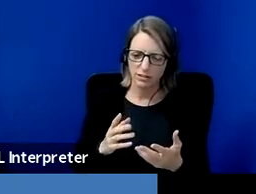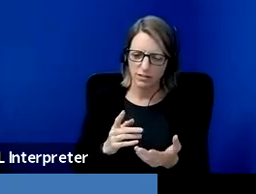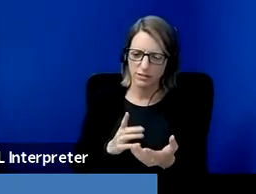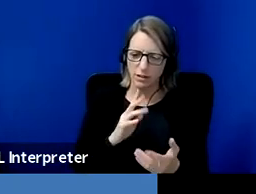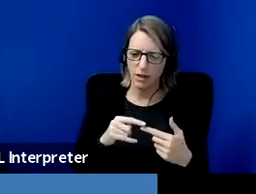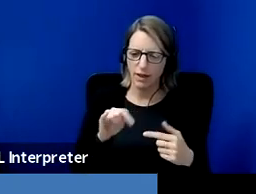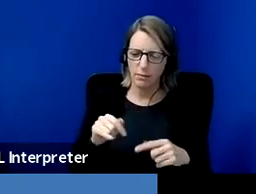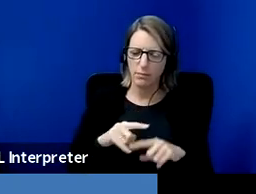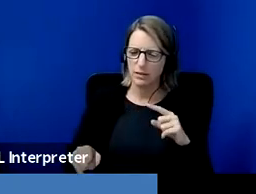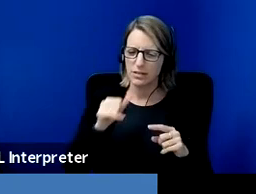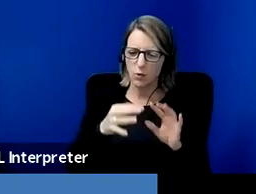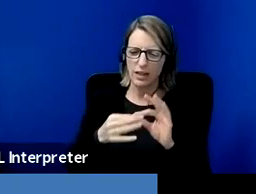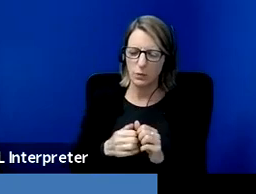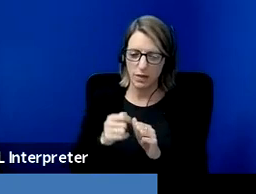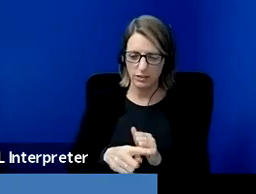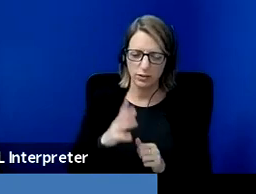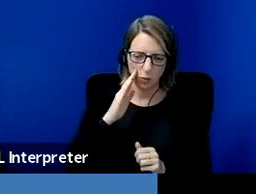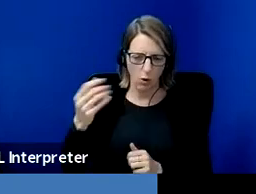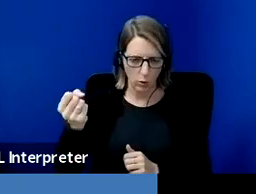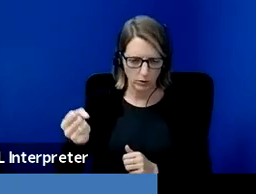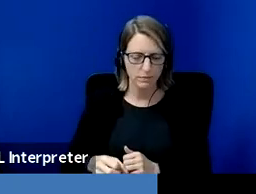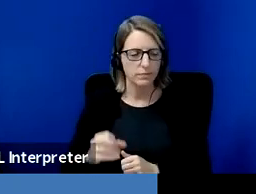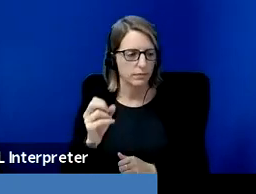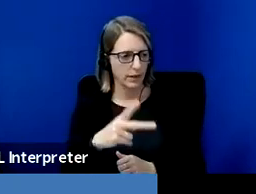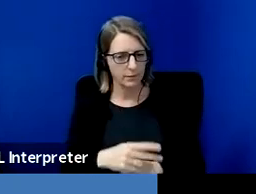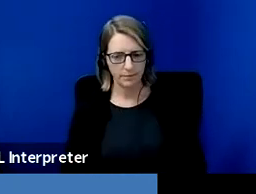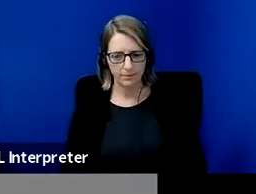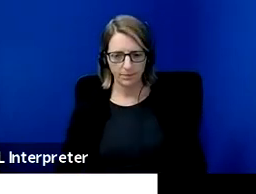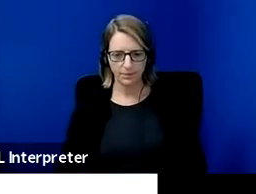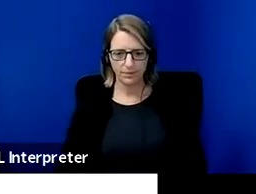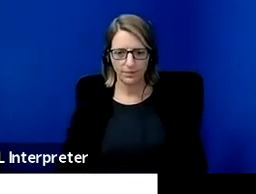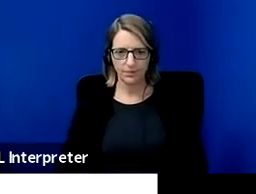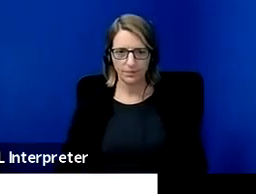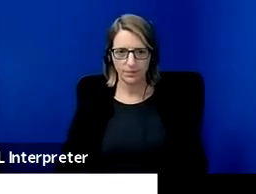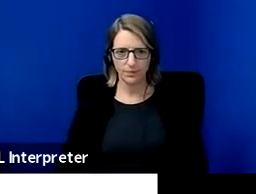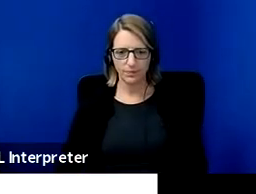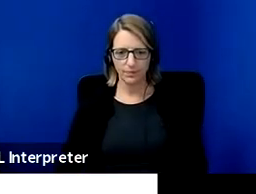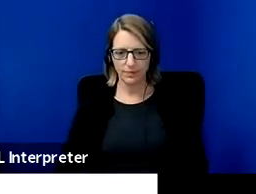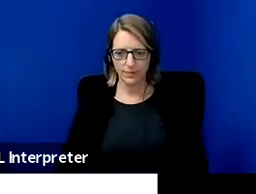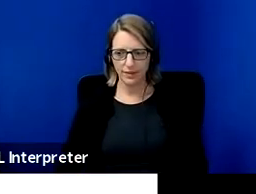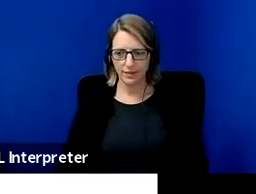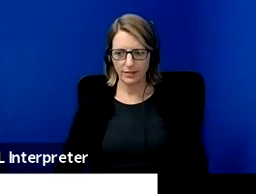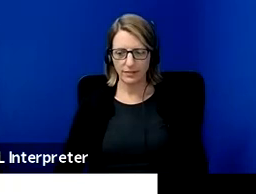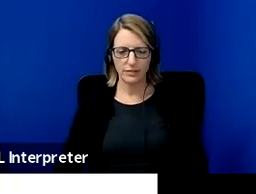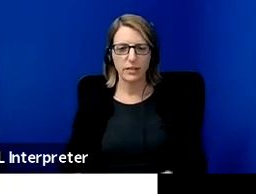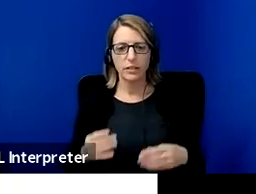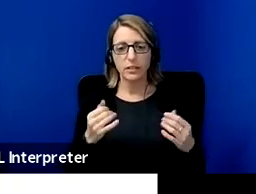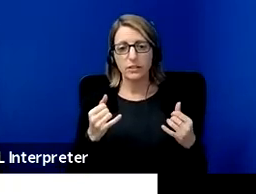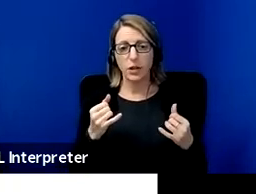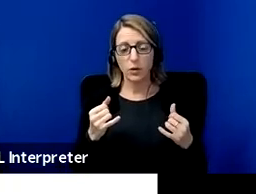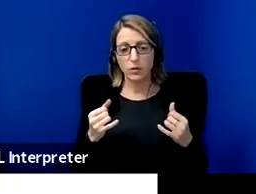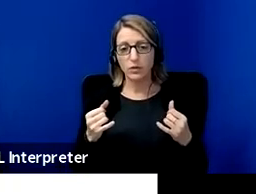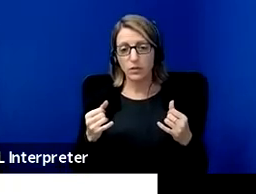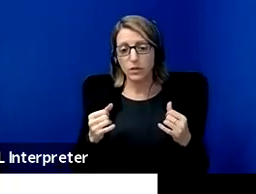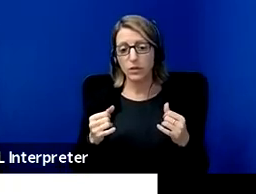now. Thank you. Okay, so once again in the ad, so we have now gone through photo, started drawing.